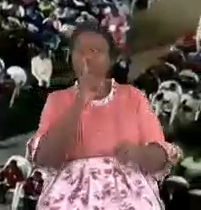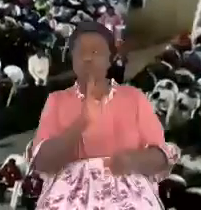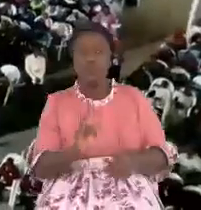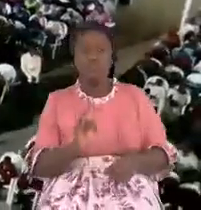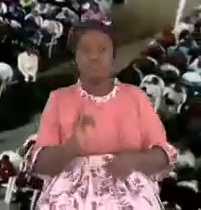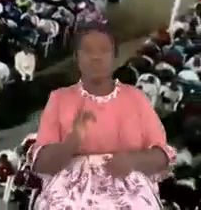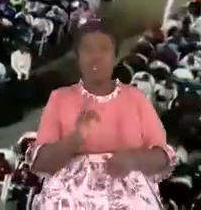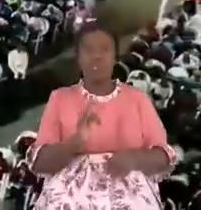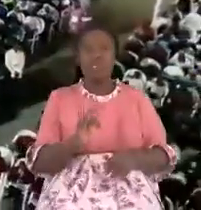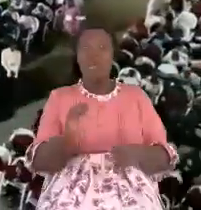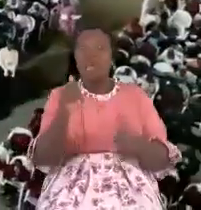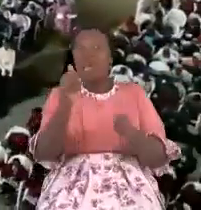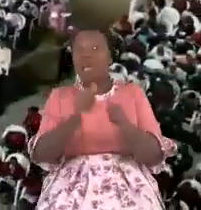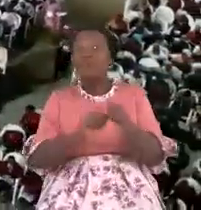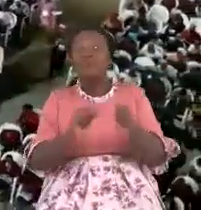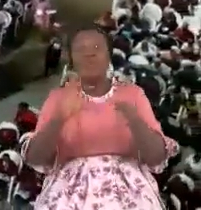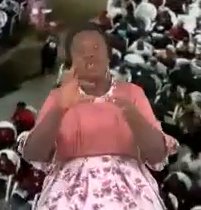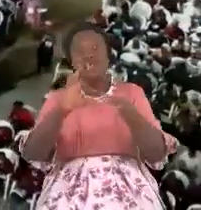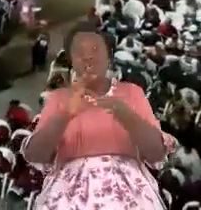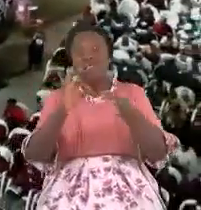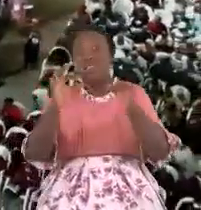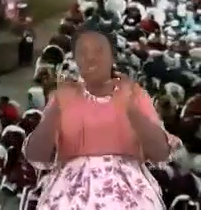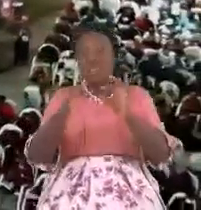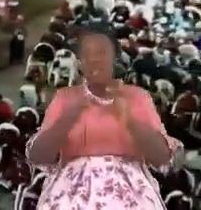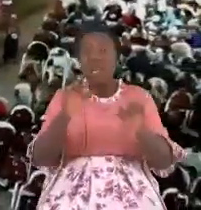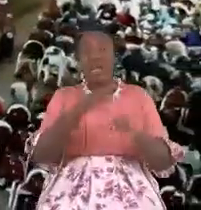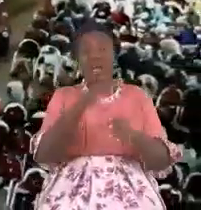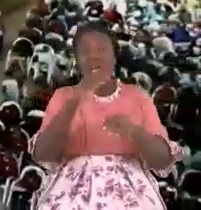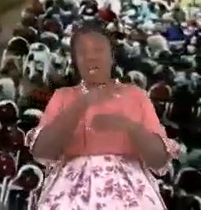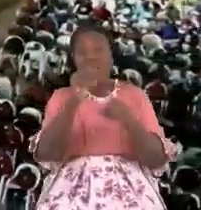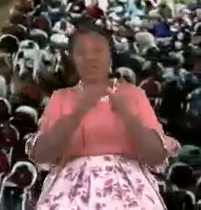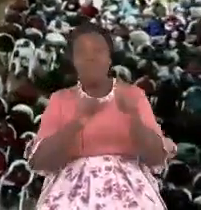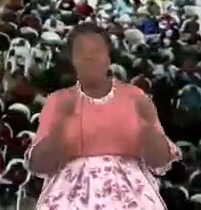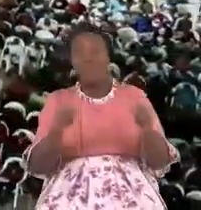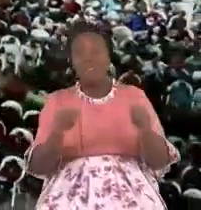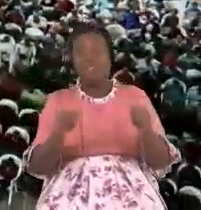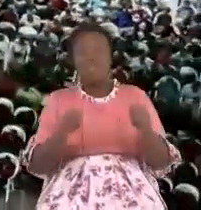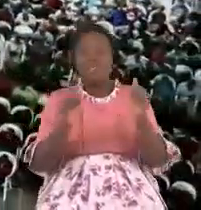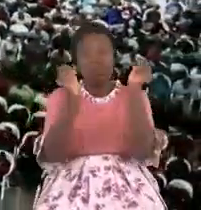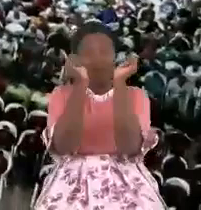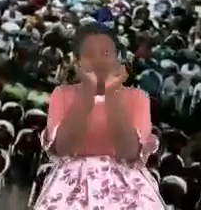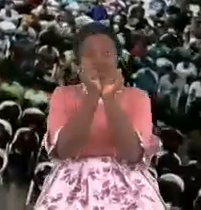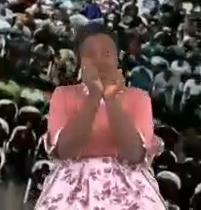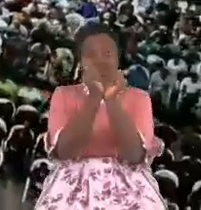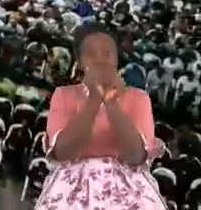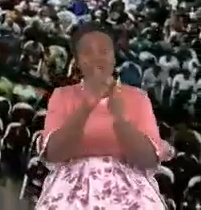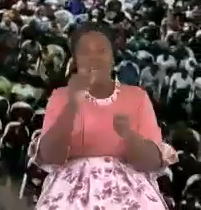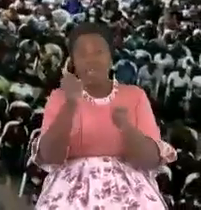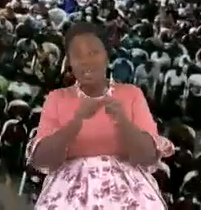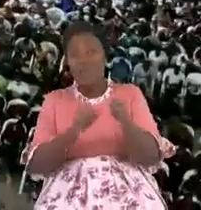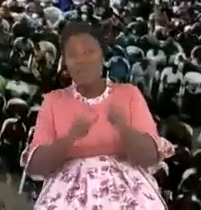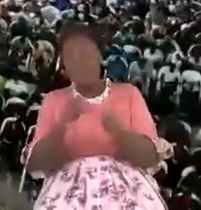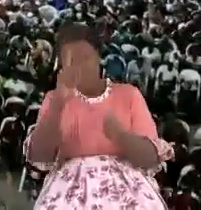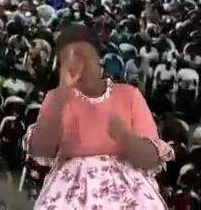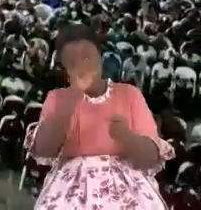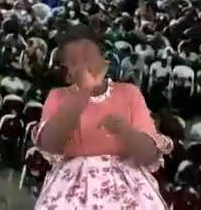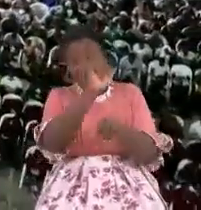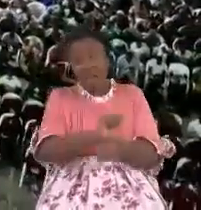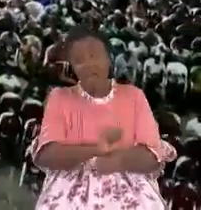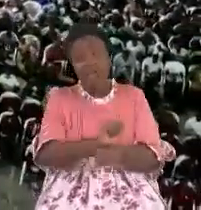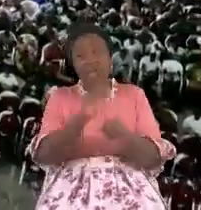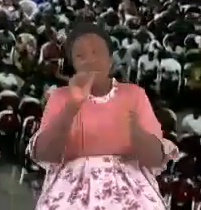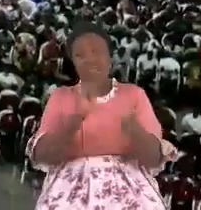chain every shackle everything that ties you every habit that holds you